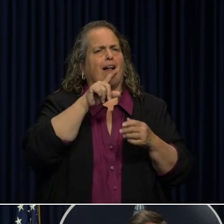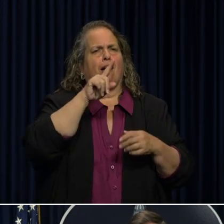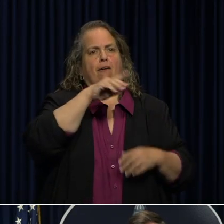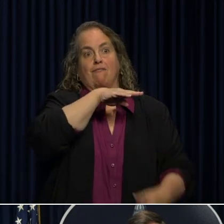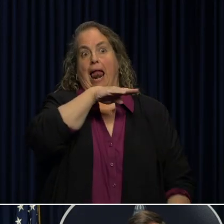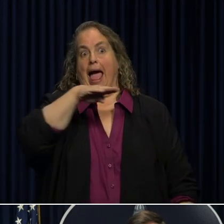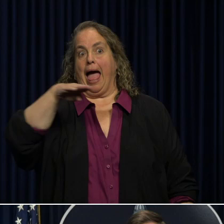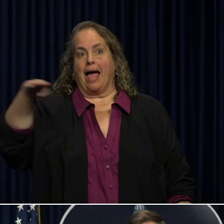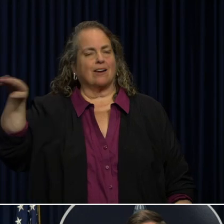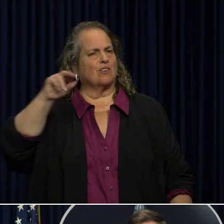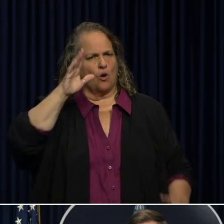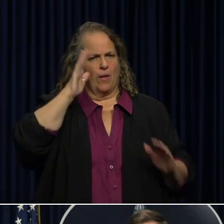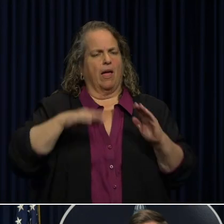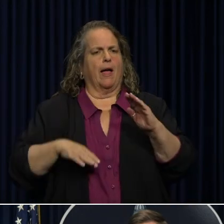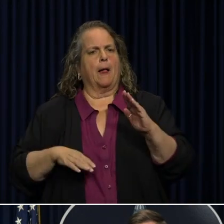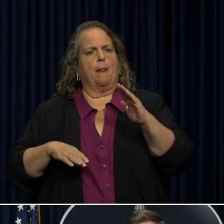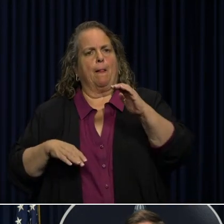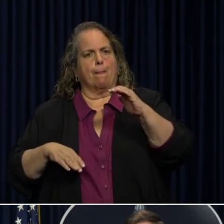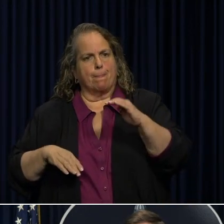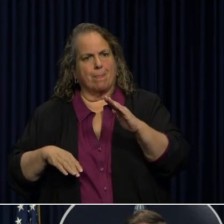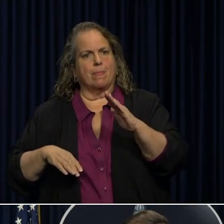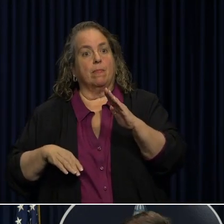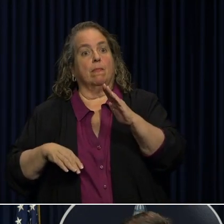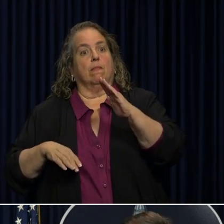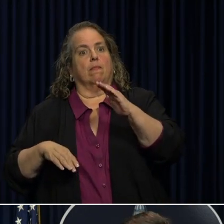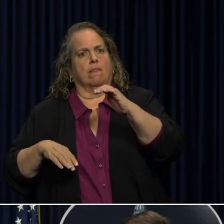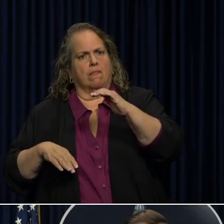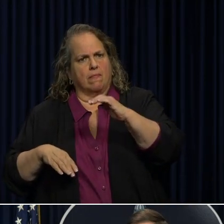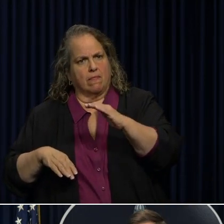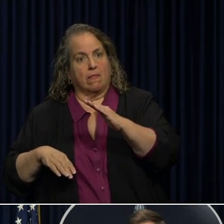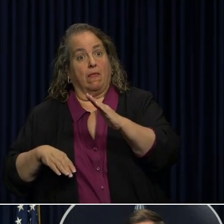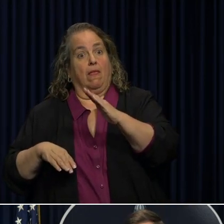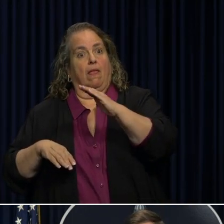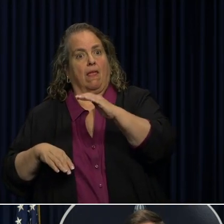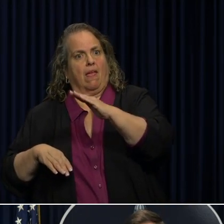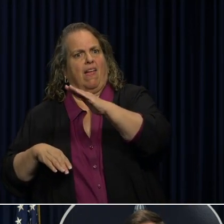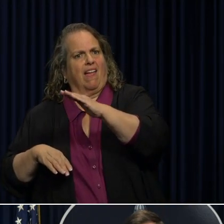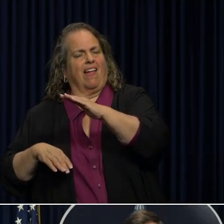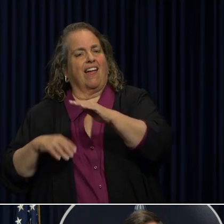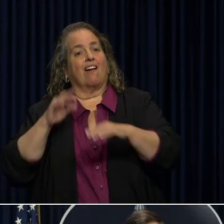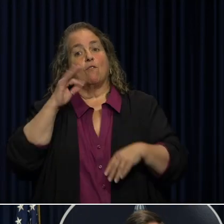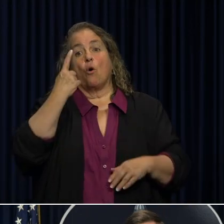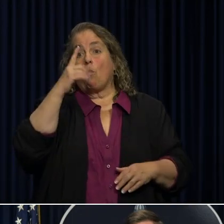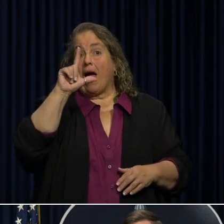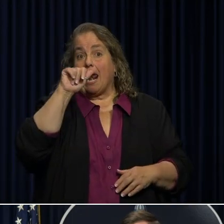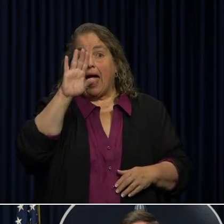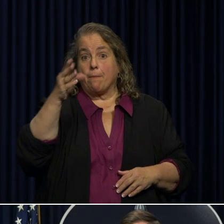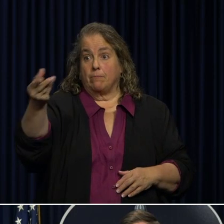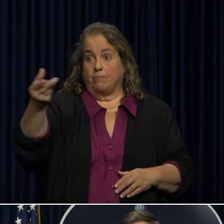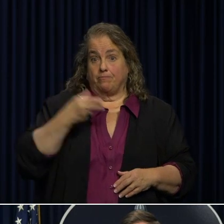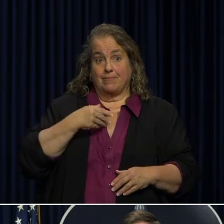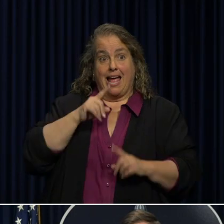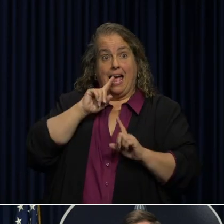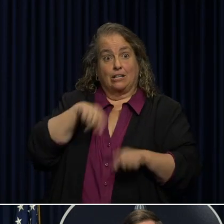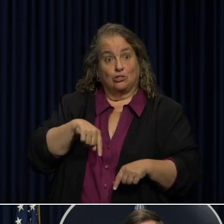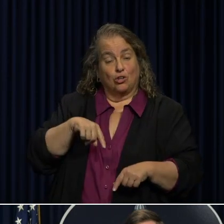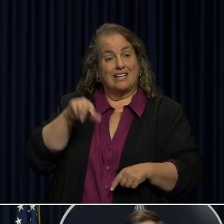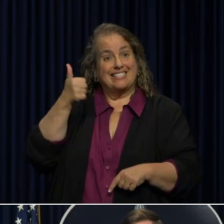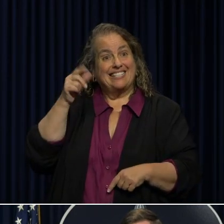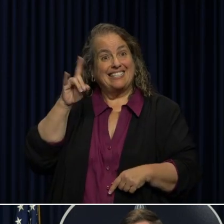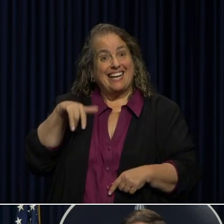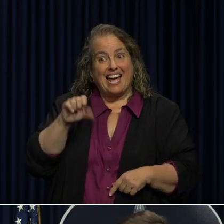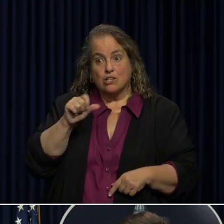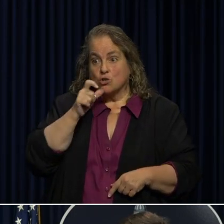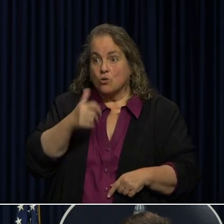and down on any given day. I mean, if one lab takes 10 days and another lab takes a day, the data's